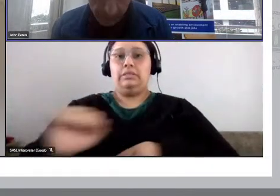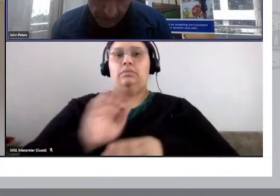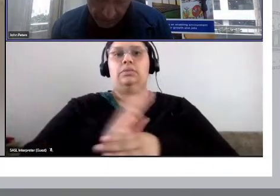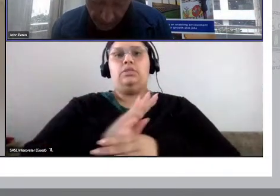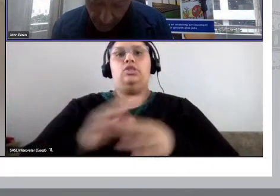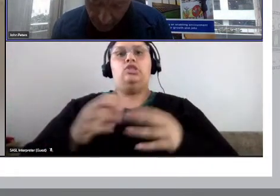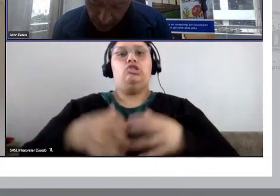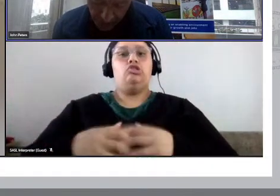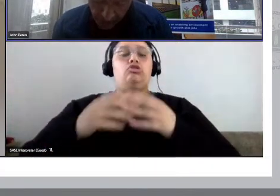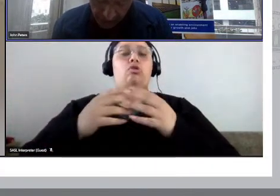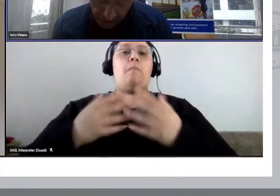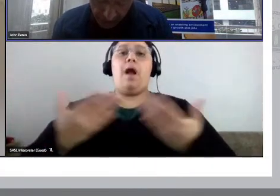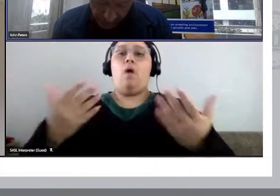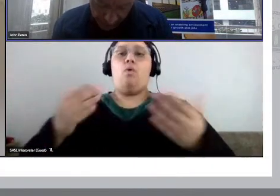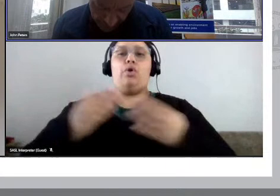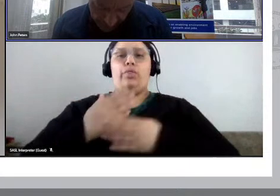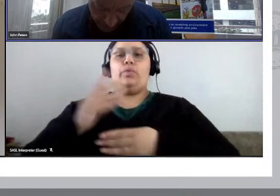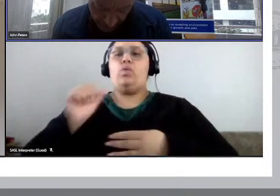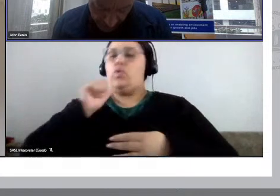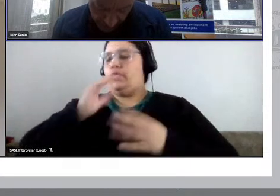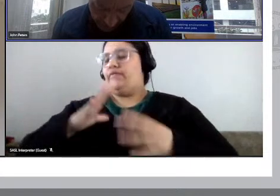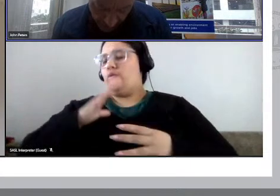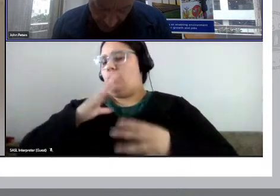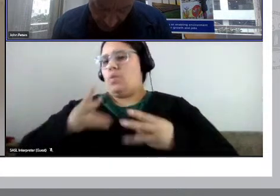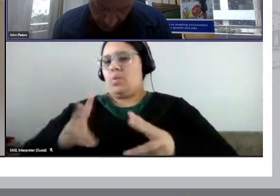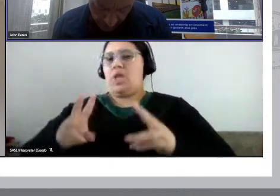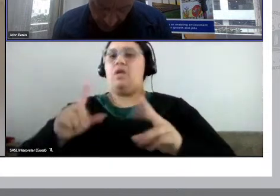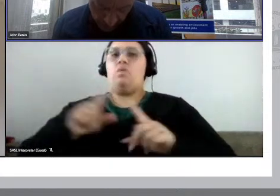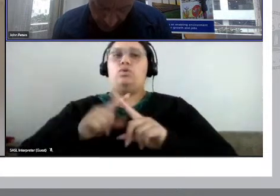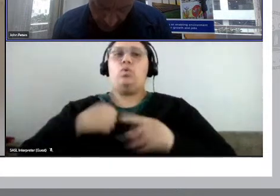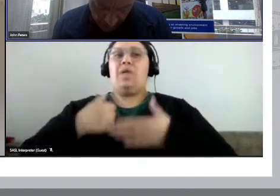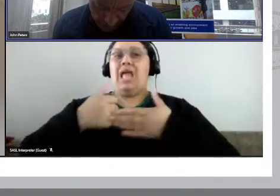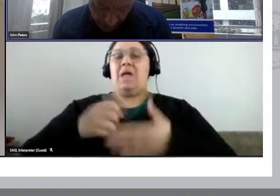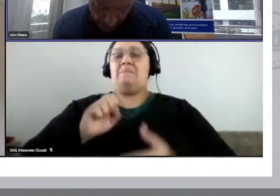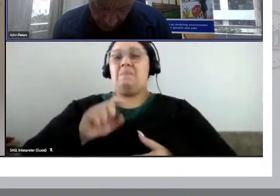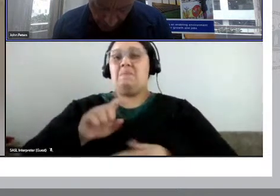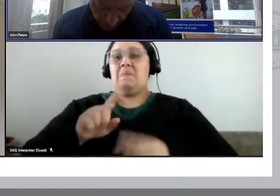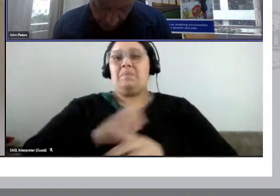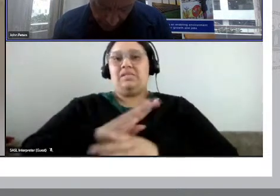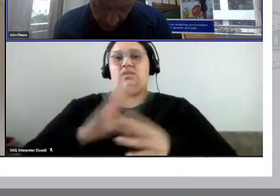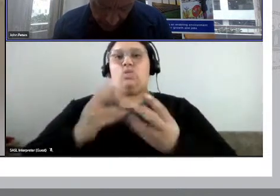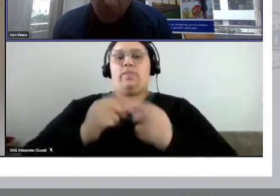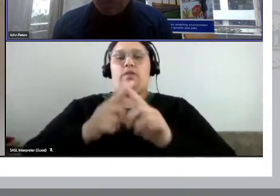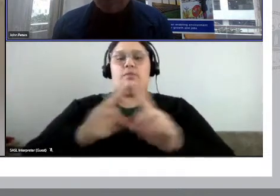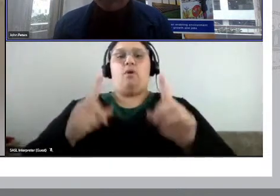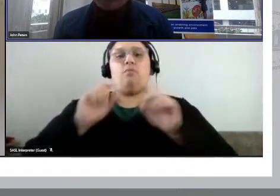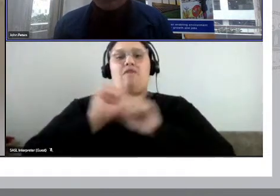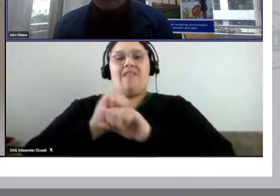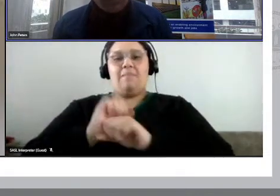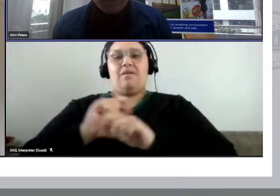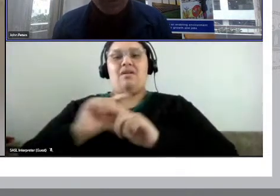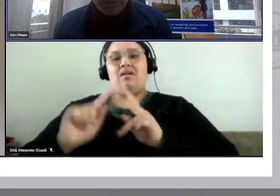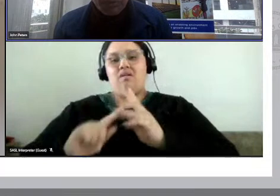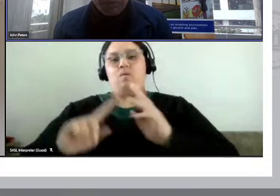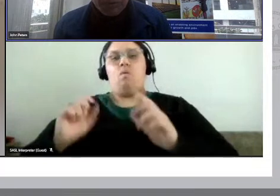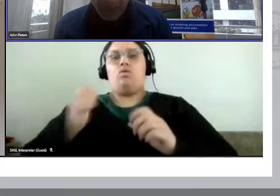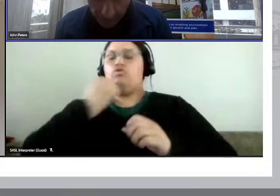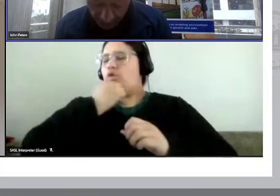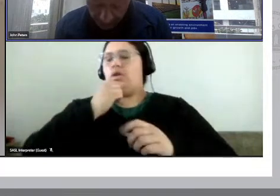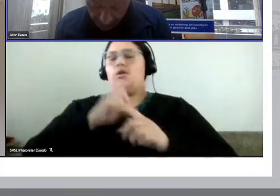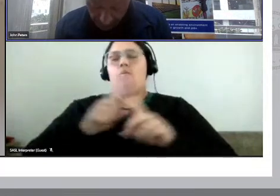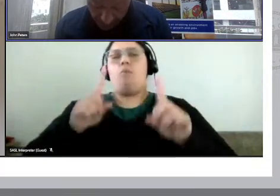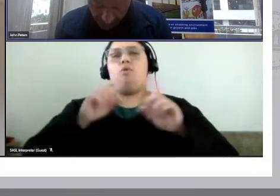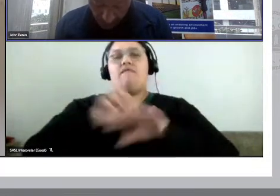normally start up as informal. The businesses that we help in with the Department of Labor, and that's all across Department